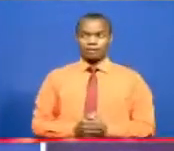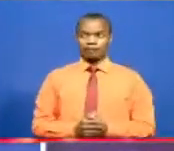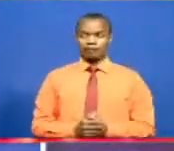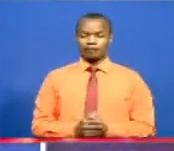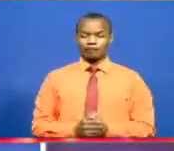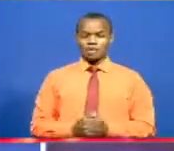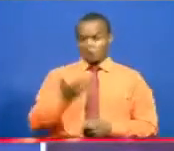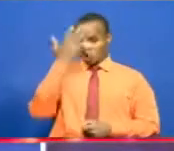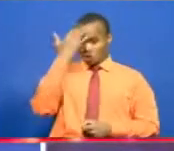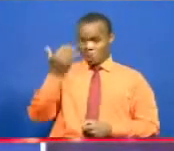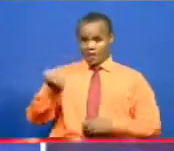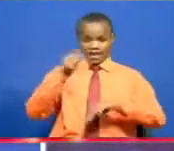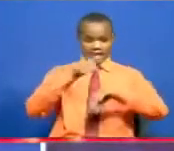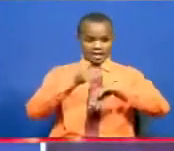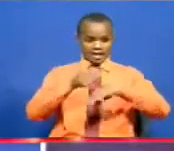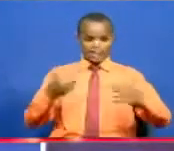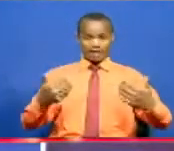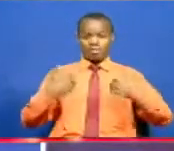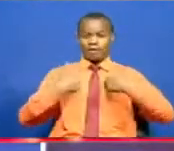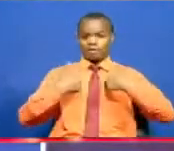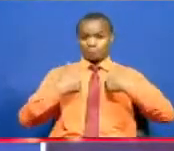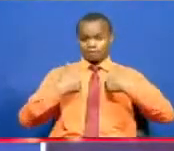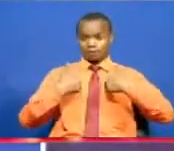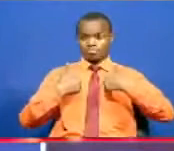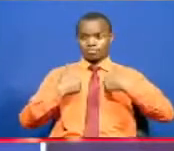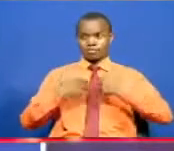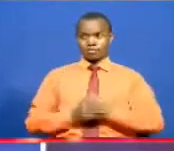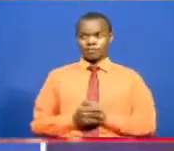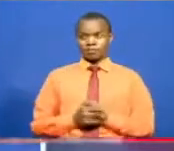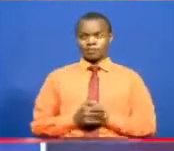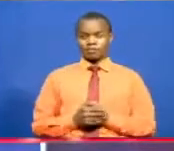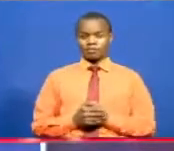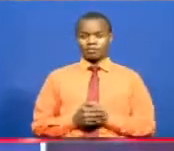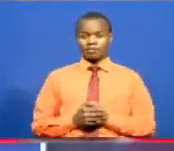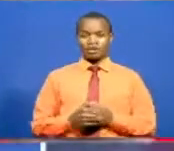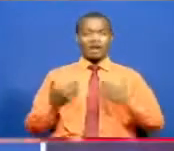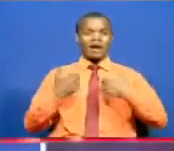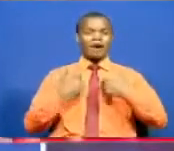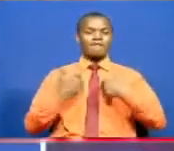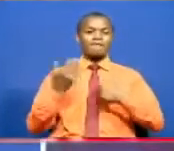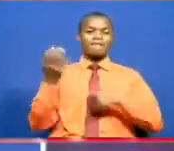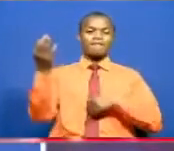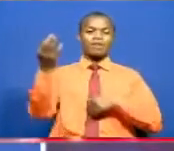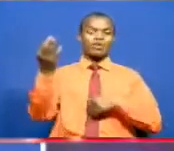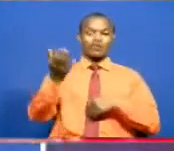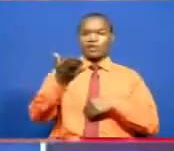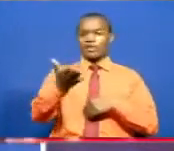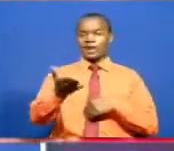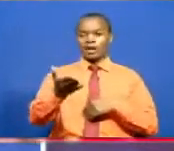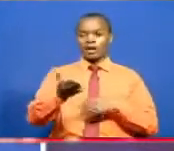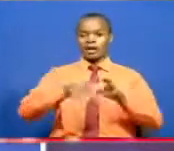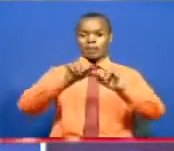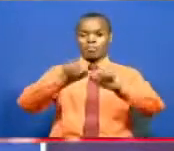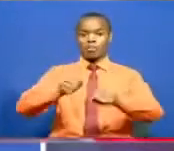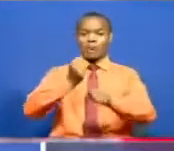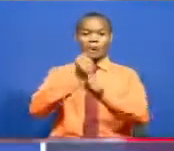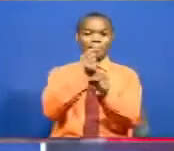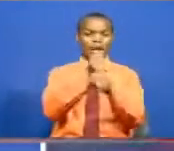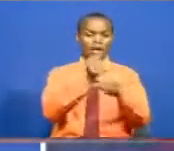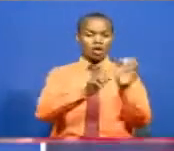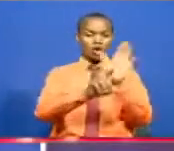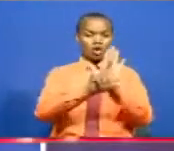Because we have time, we have the rest of our future to make laws, to